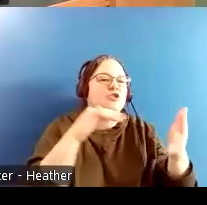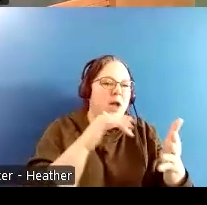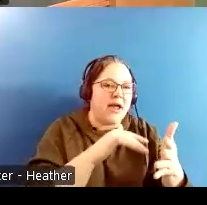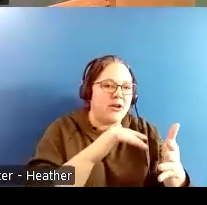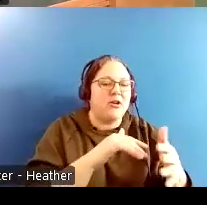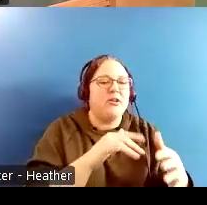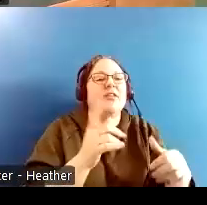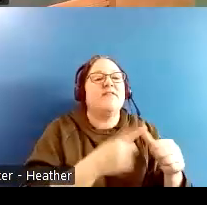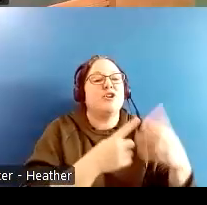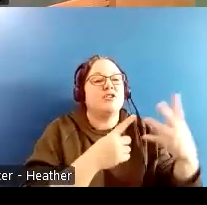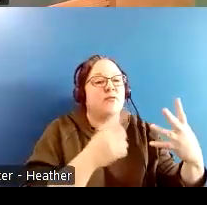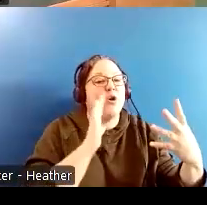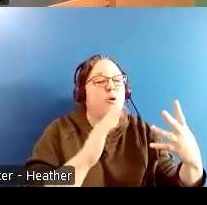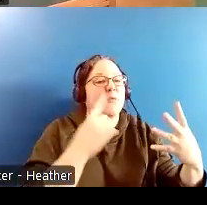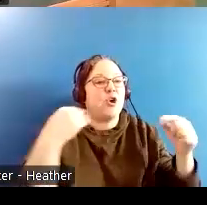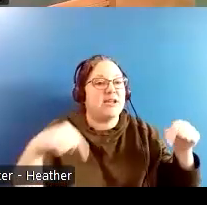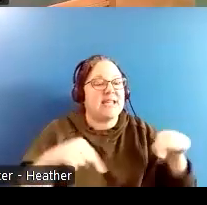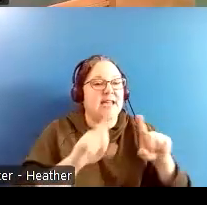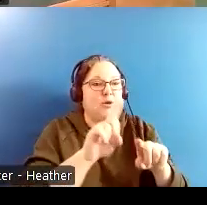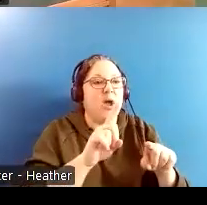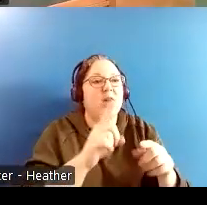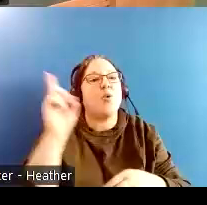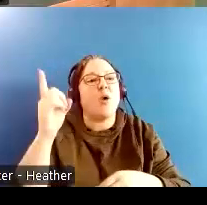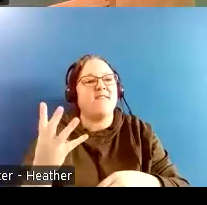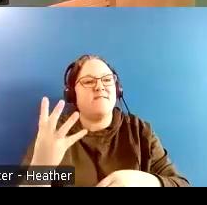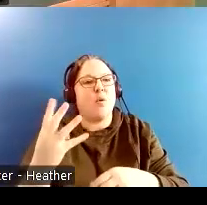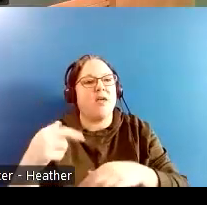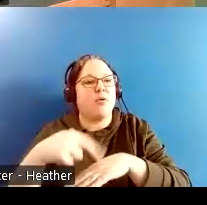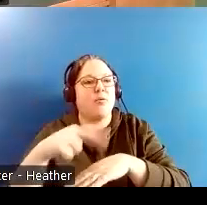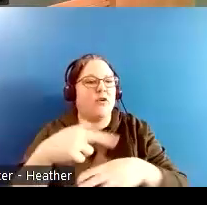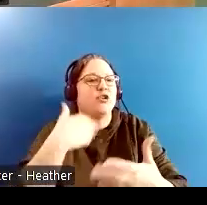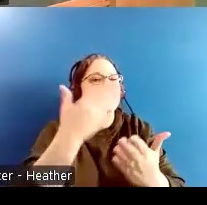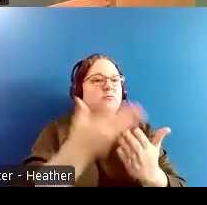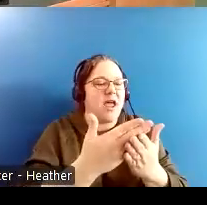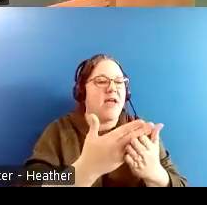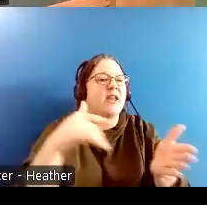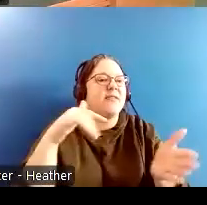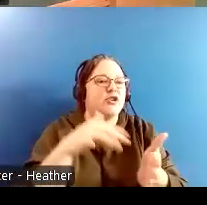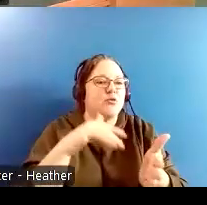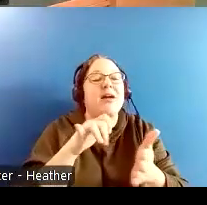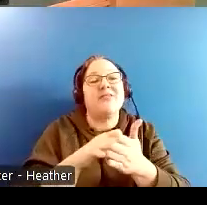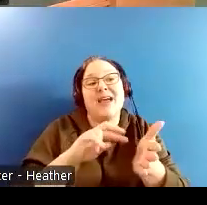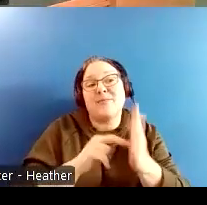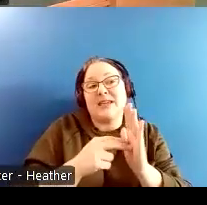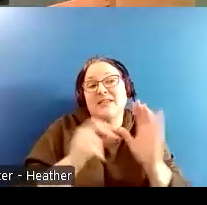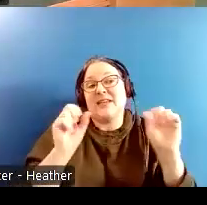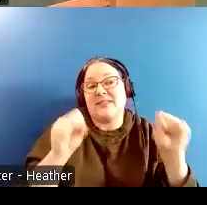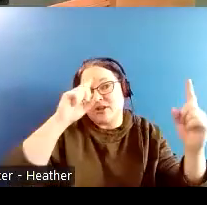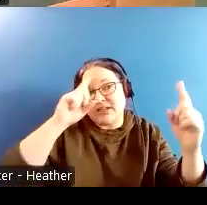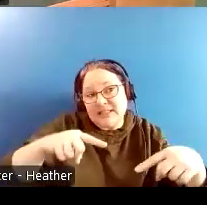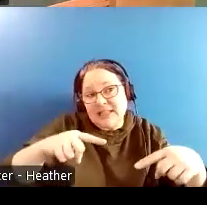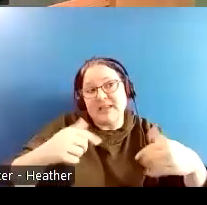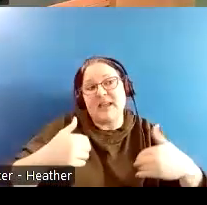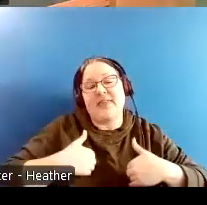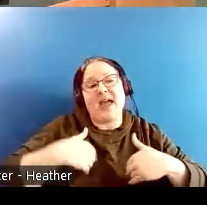1, a quarter of the patients who were referred to us made it into the trial. That is, they consented, they had at least a